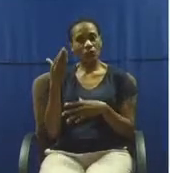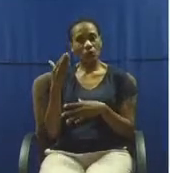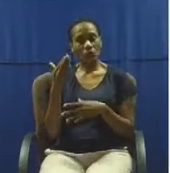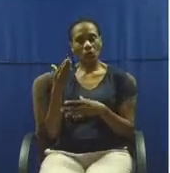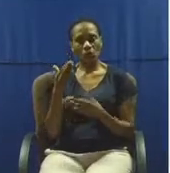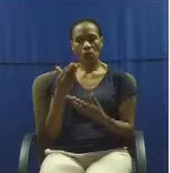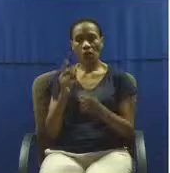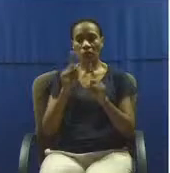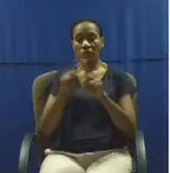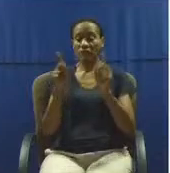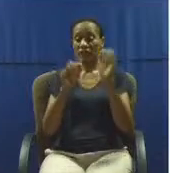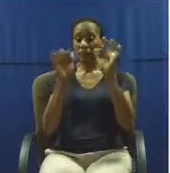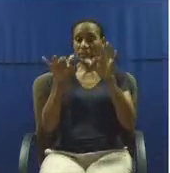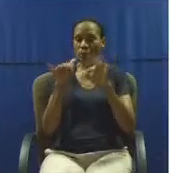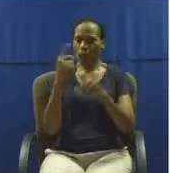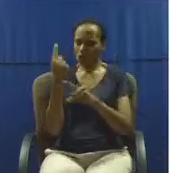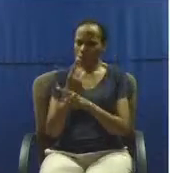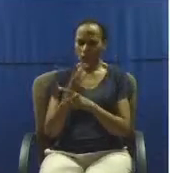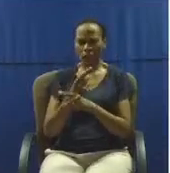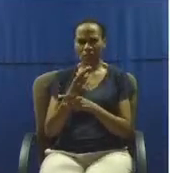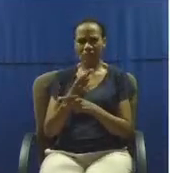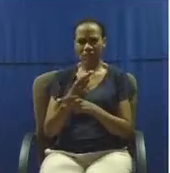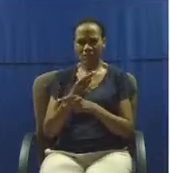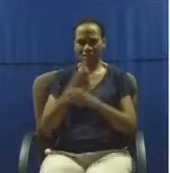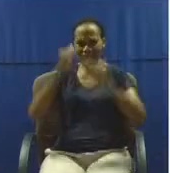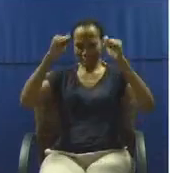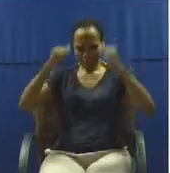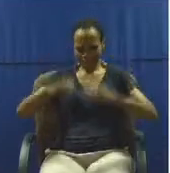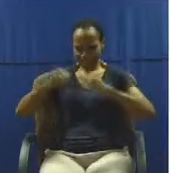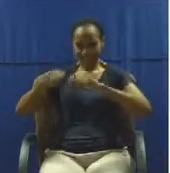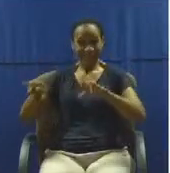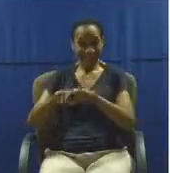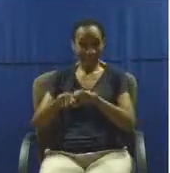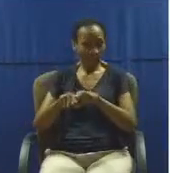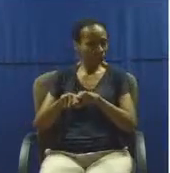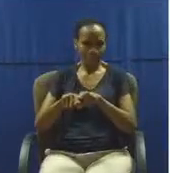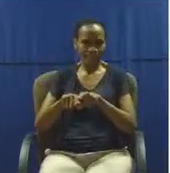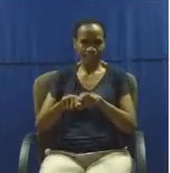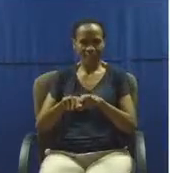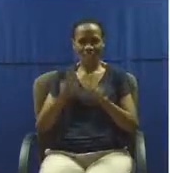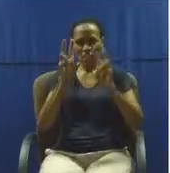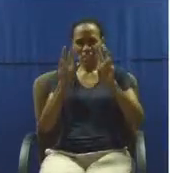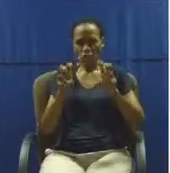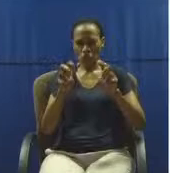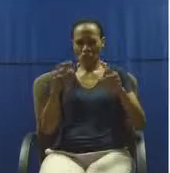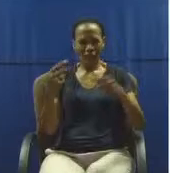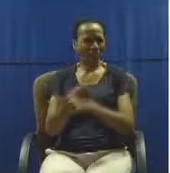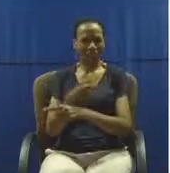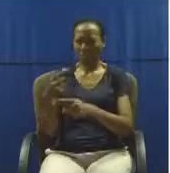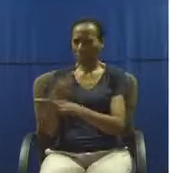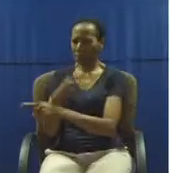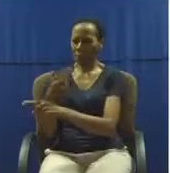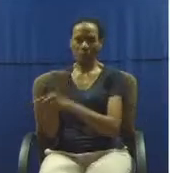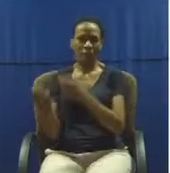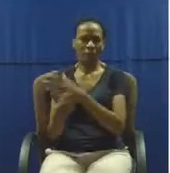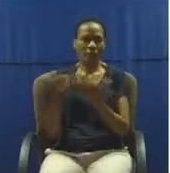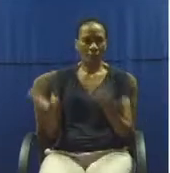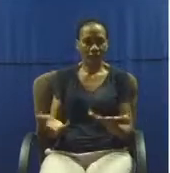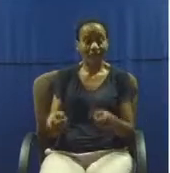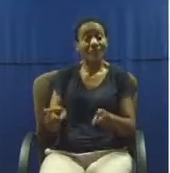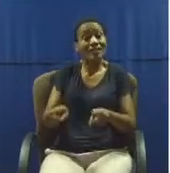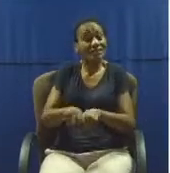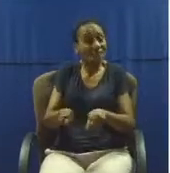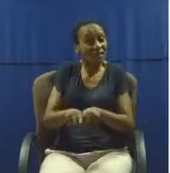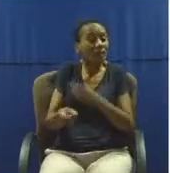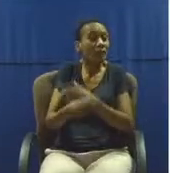agree. We differ on a whole range of issues, including on who should be